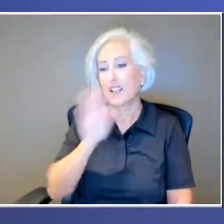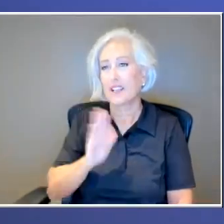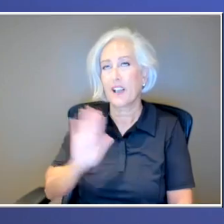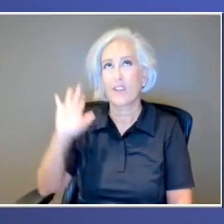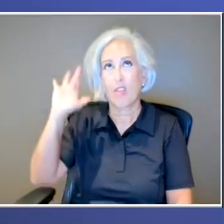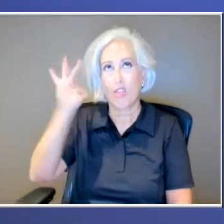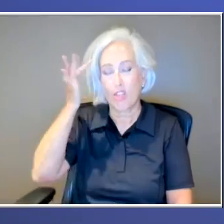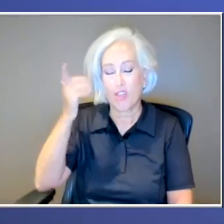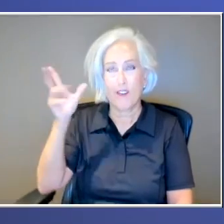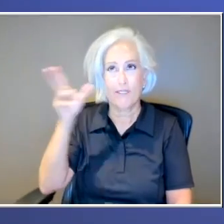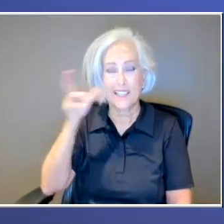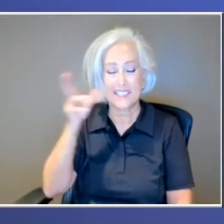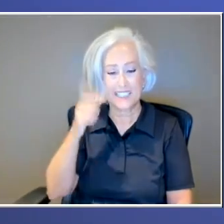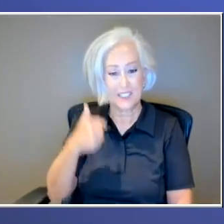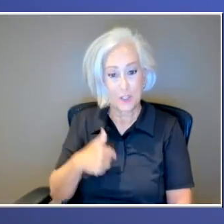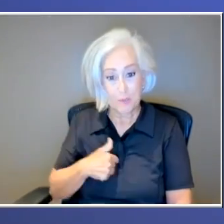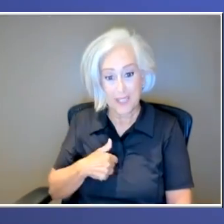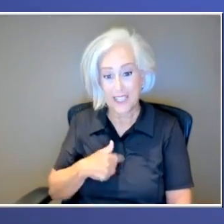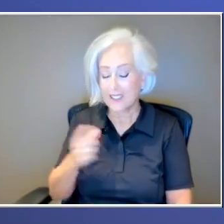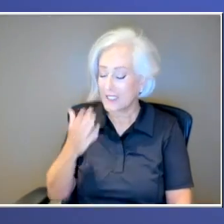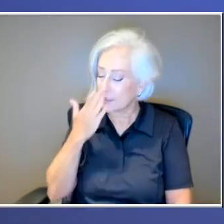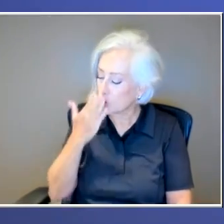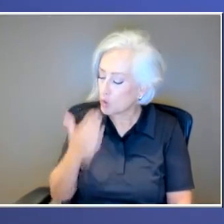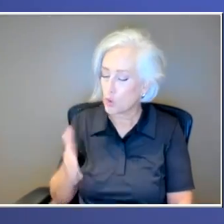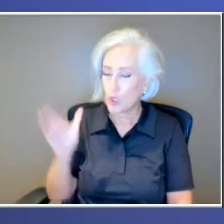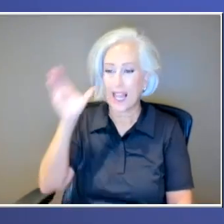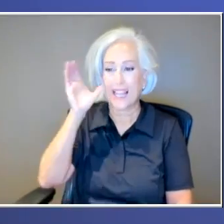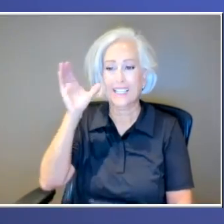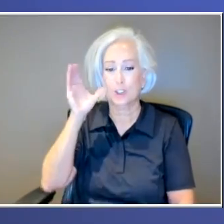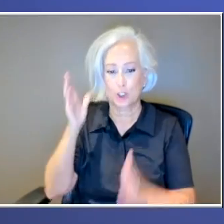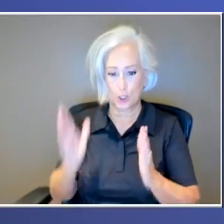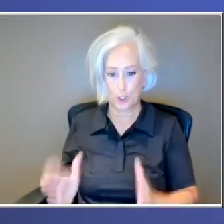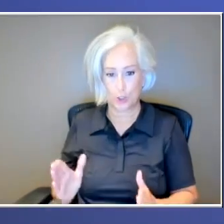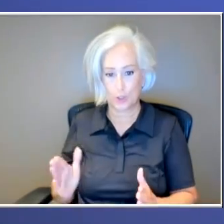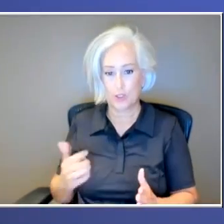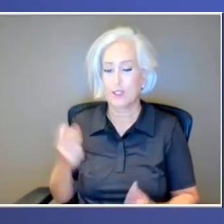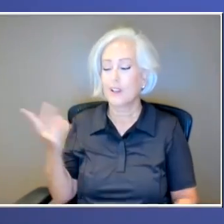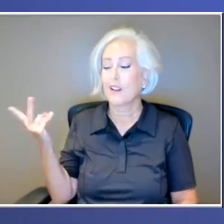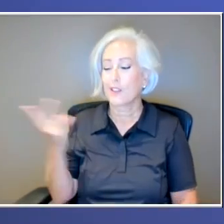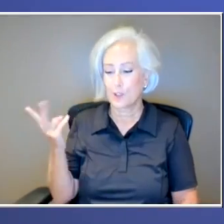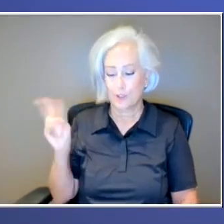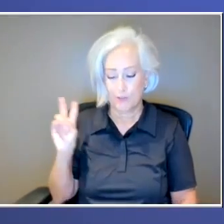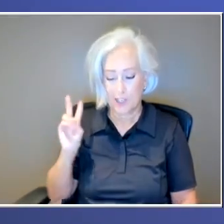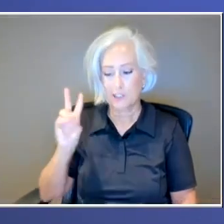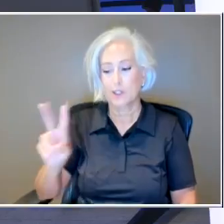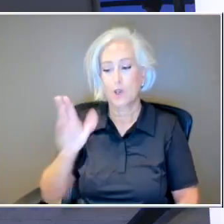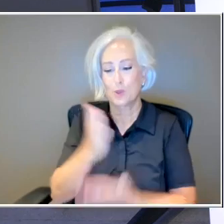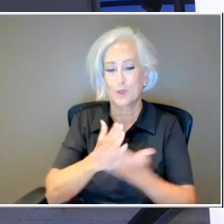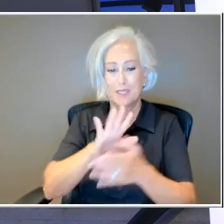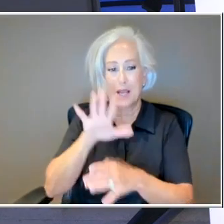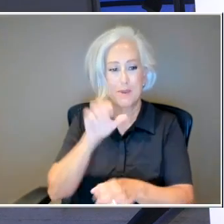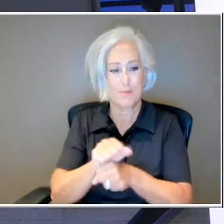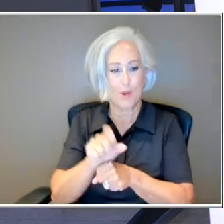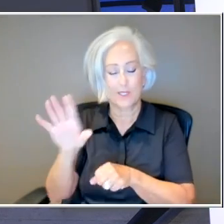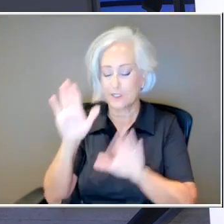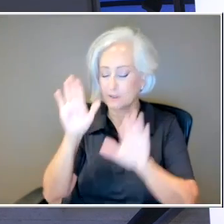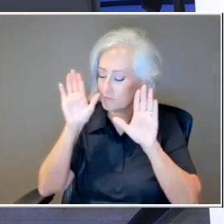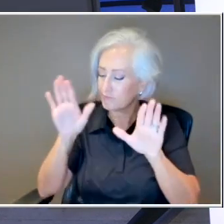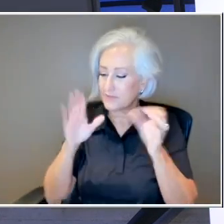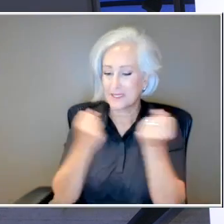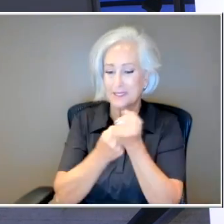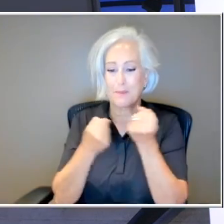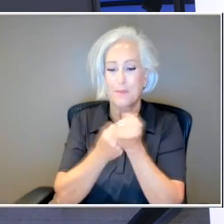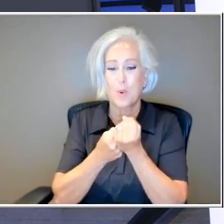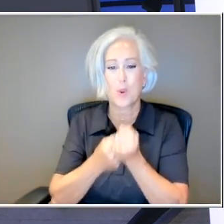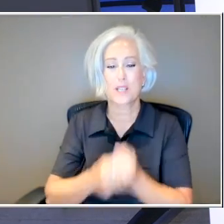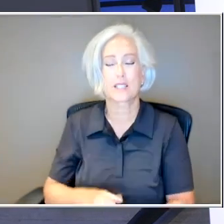know, he's a good listener. He's taken me to some appointments. He's just great. He's there. I love that. Why has it been so